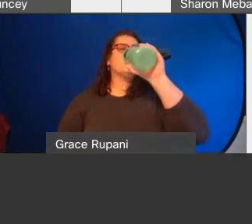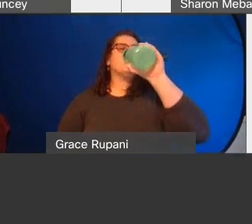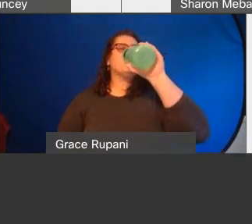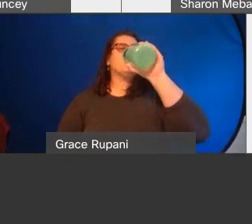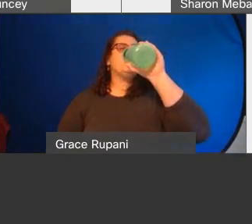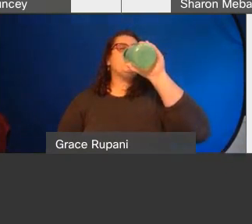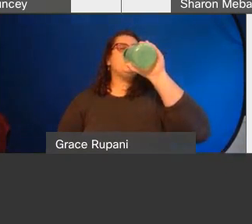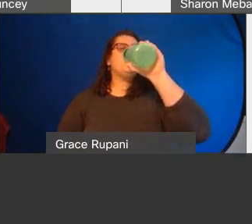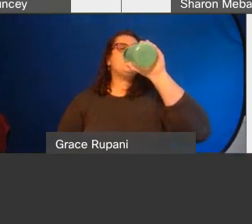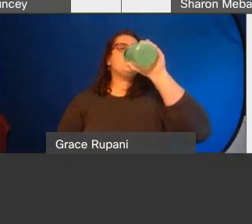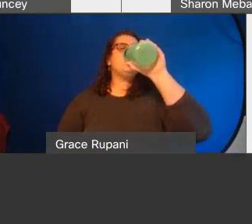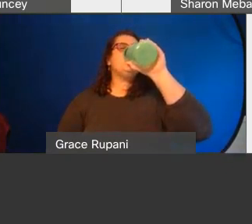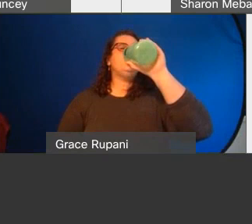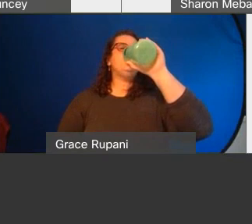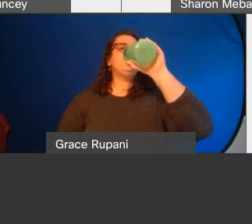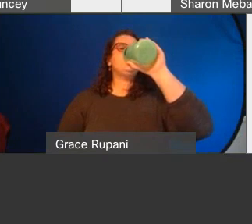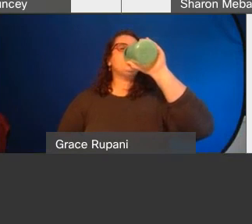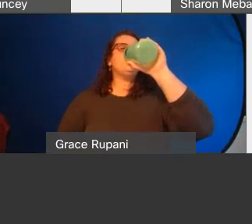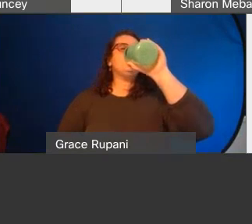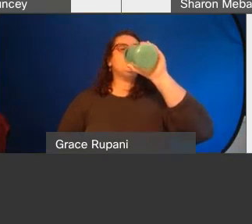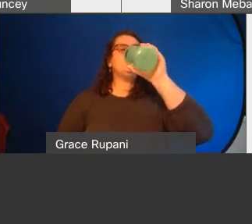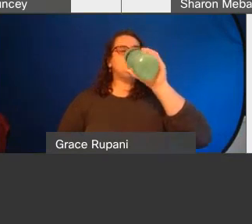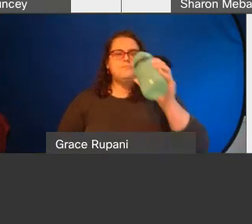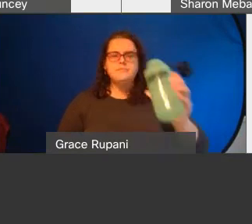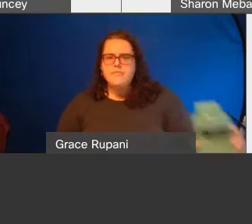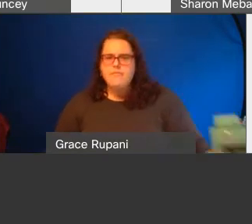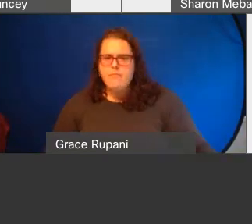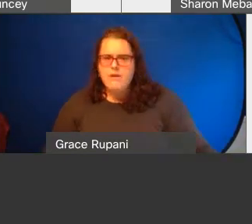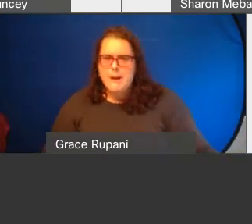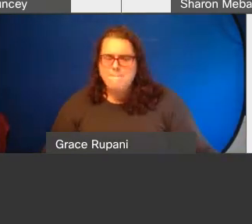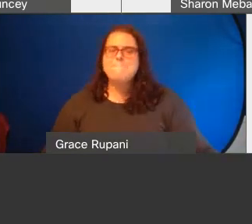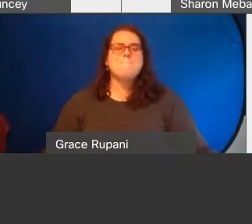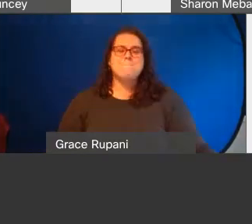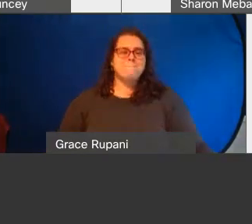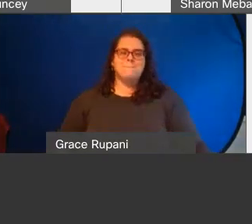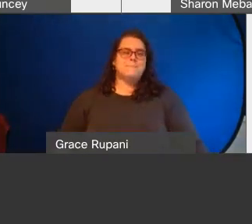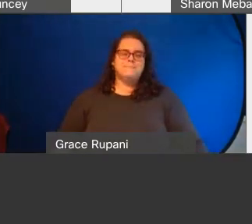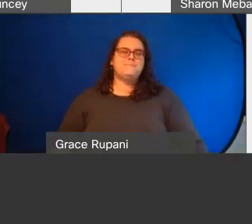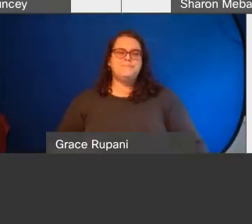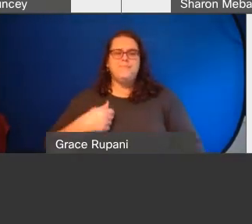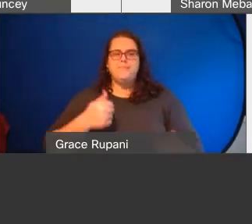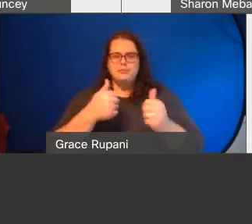Okay. Huh. It didn't come up. I'm gonna put it in the chat box as soon as I can get it to